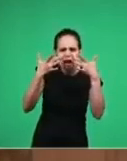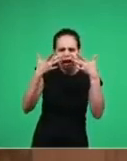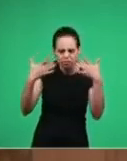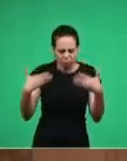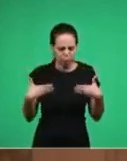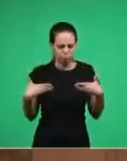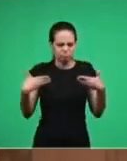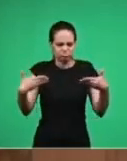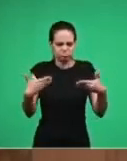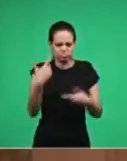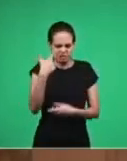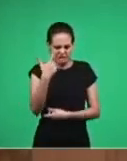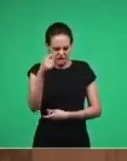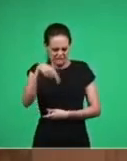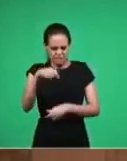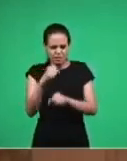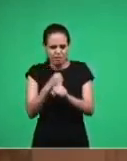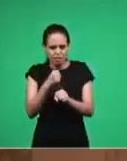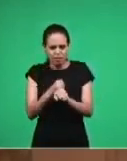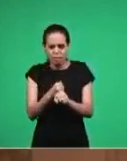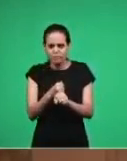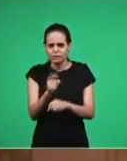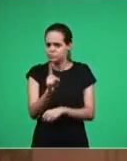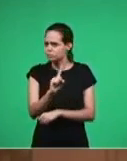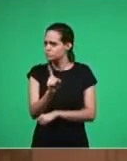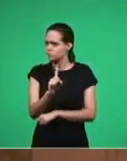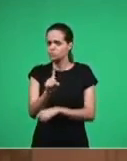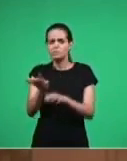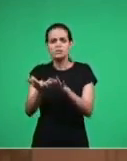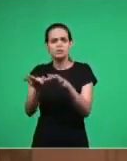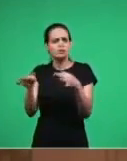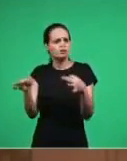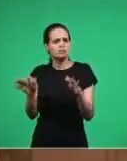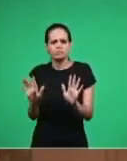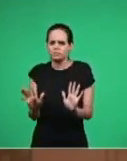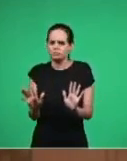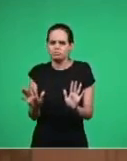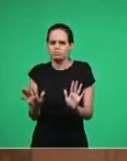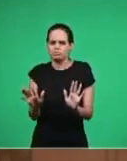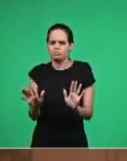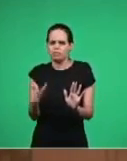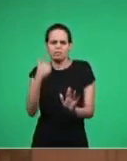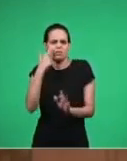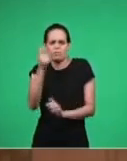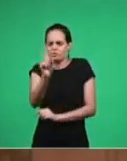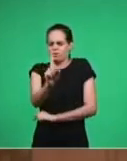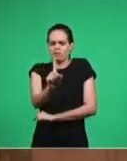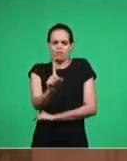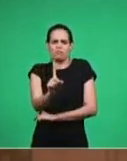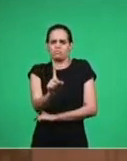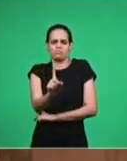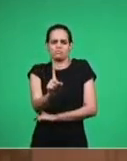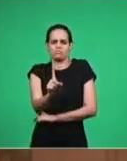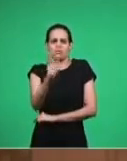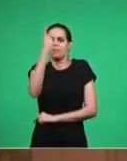Making it a theater up on the pulpit. We are trying to show our brethren